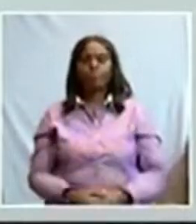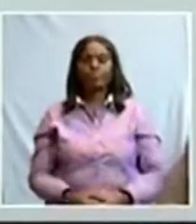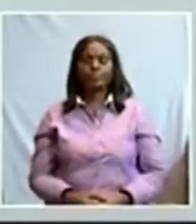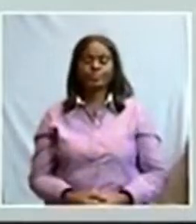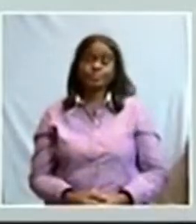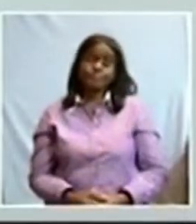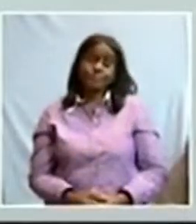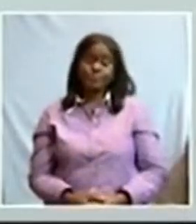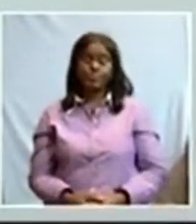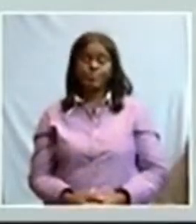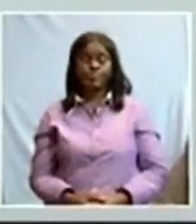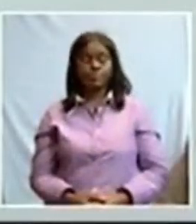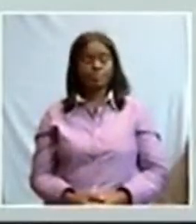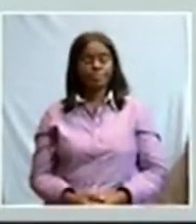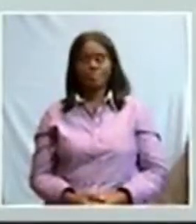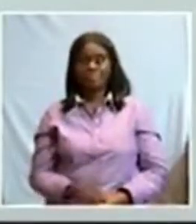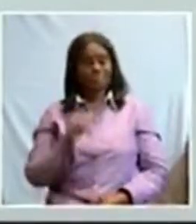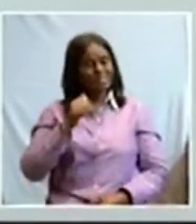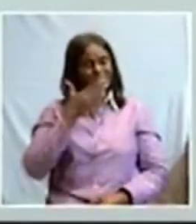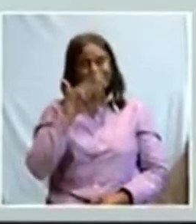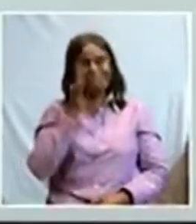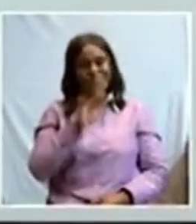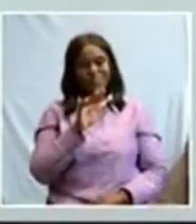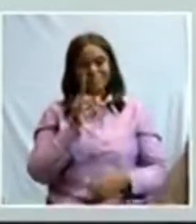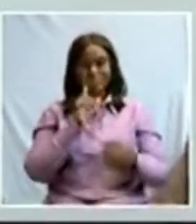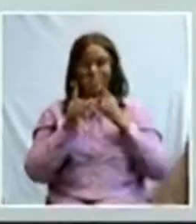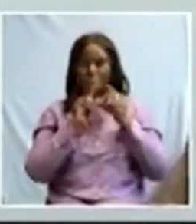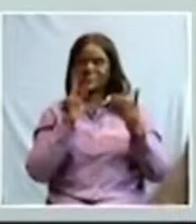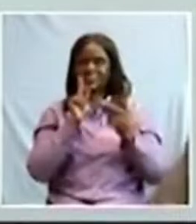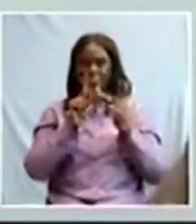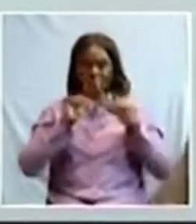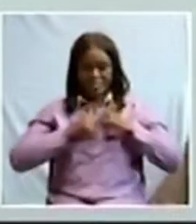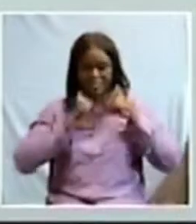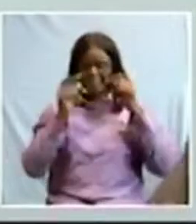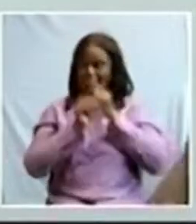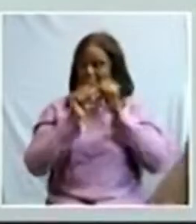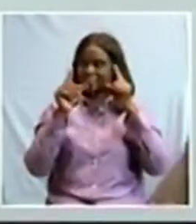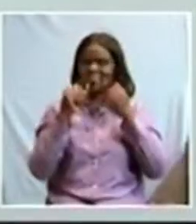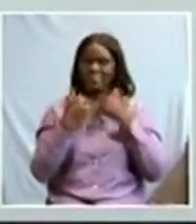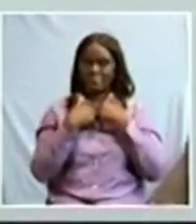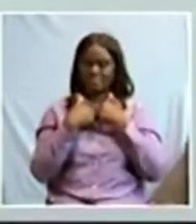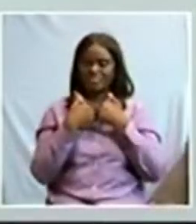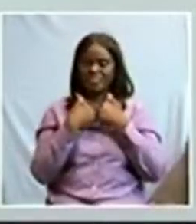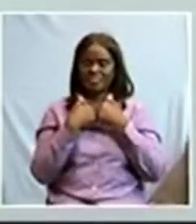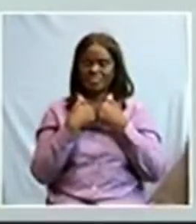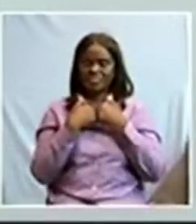So it is quite sad we make us speak like this. We are wondering.